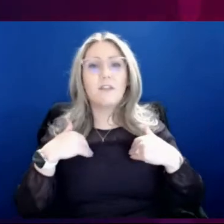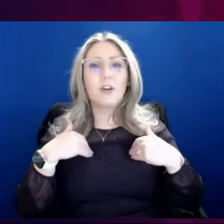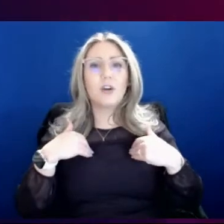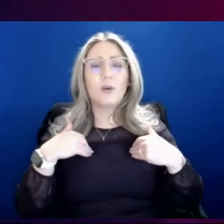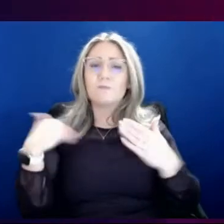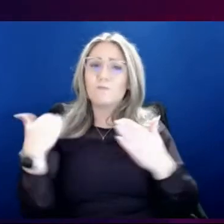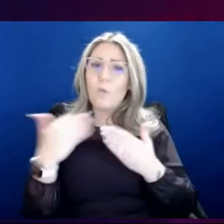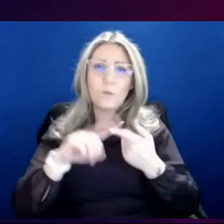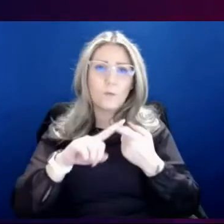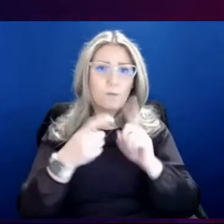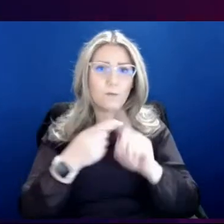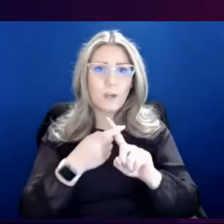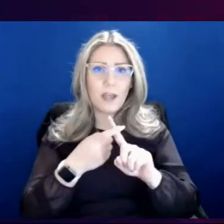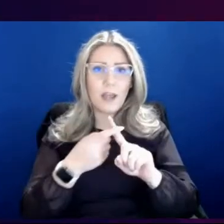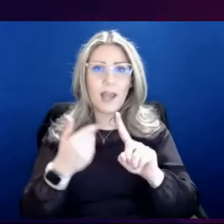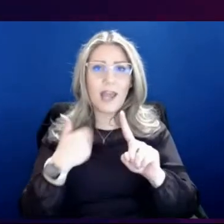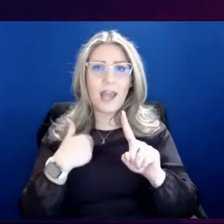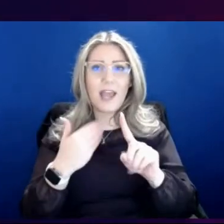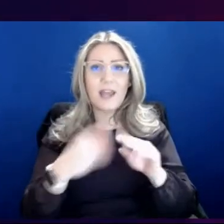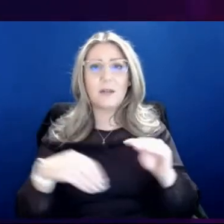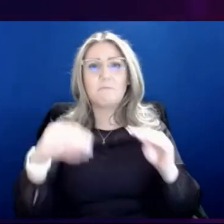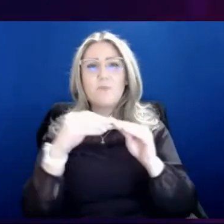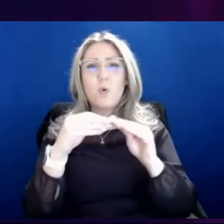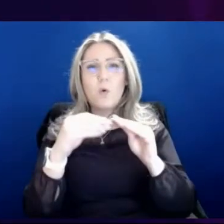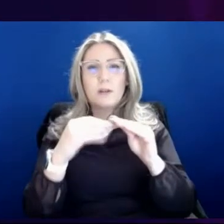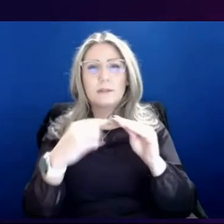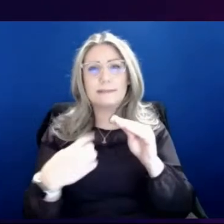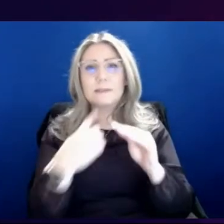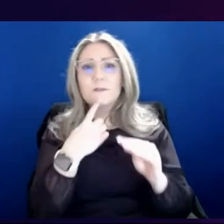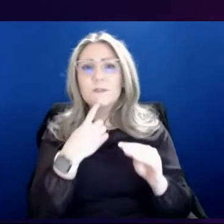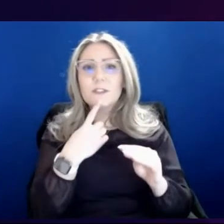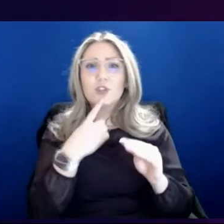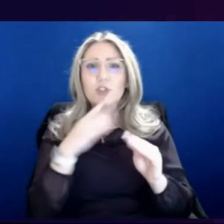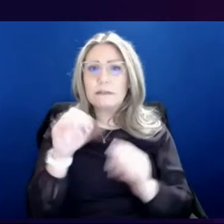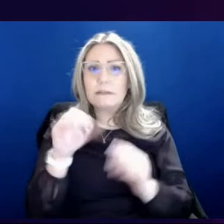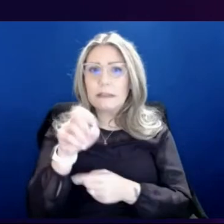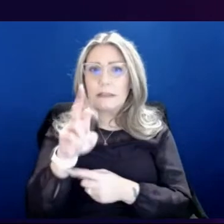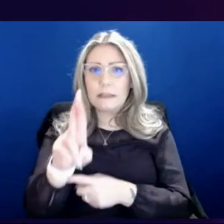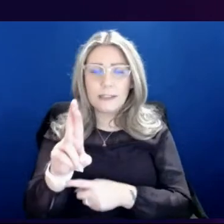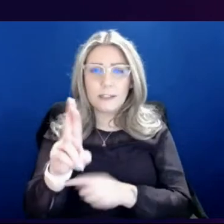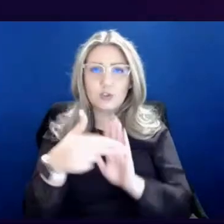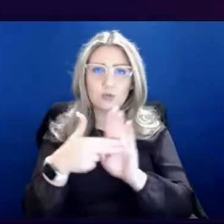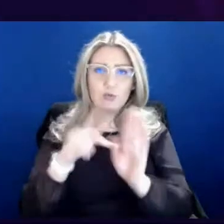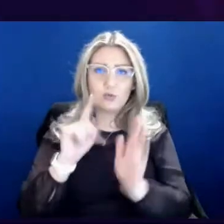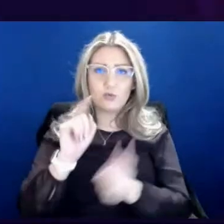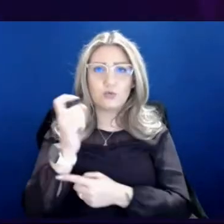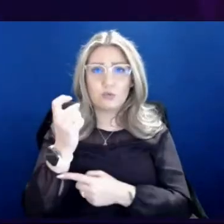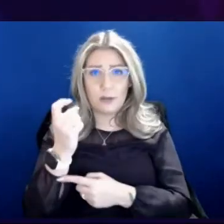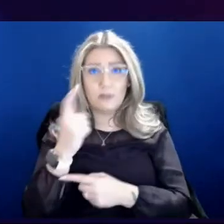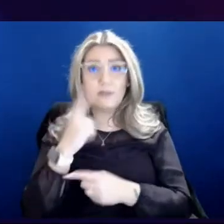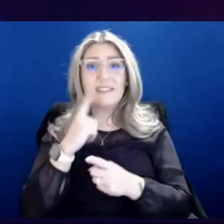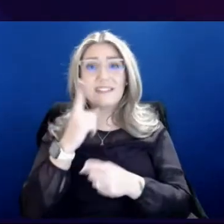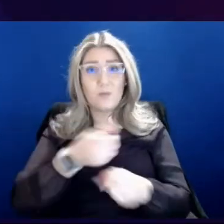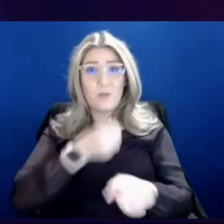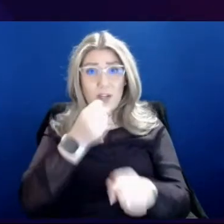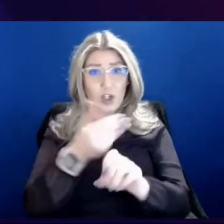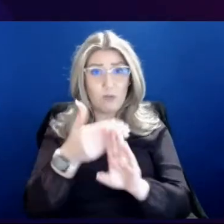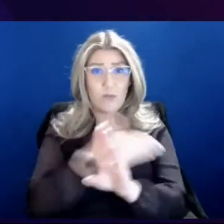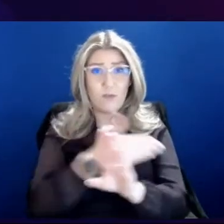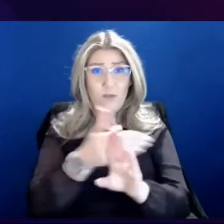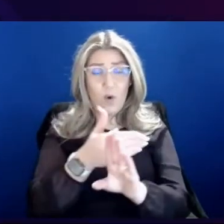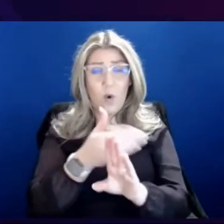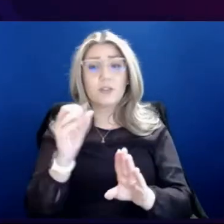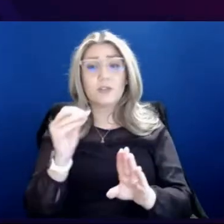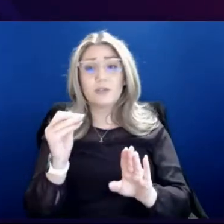who had a much more severe cancer diagnosis the year prior. So we had